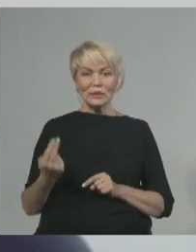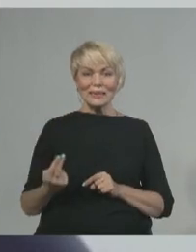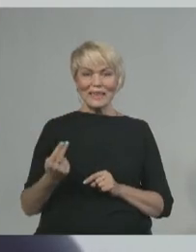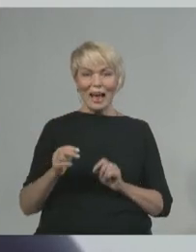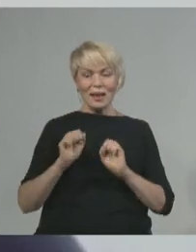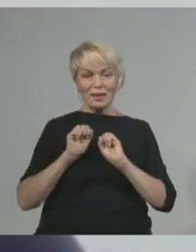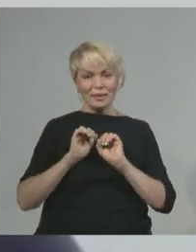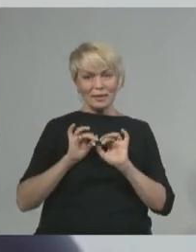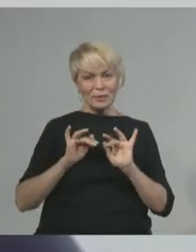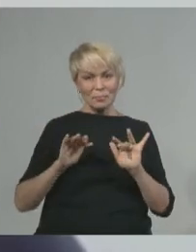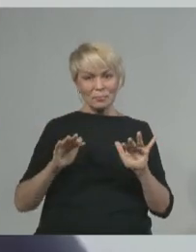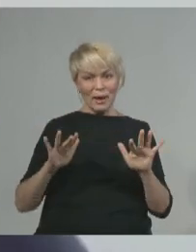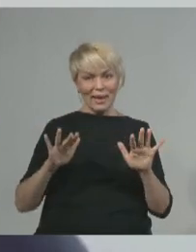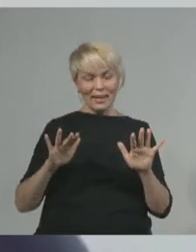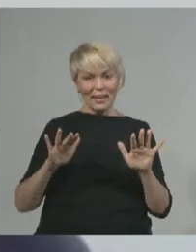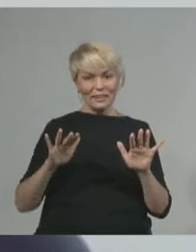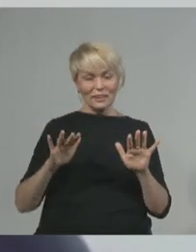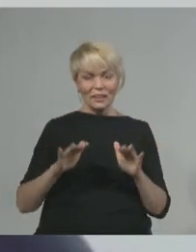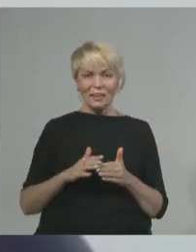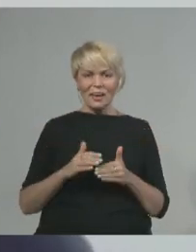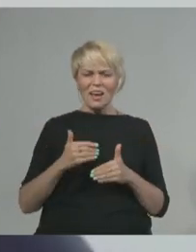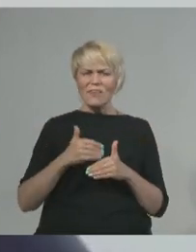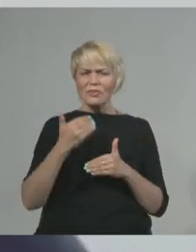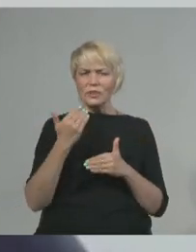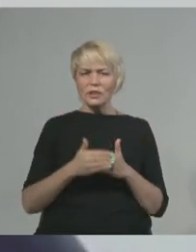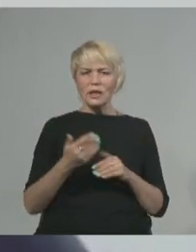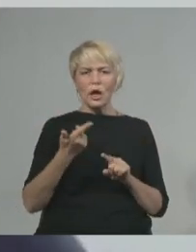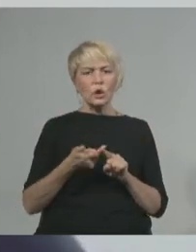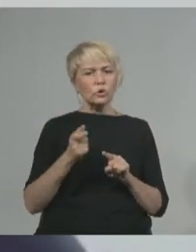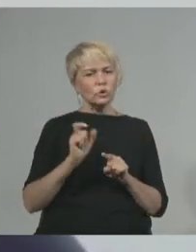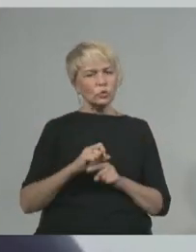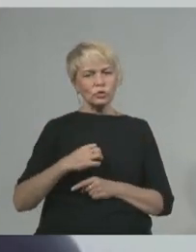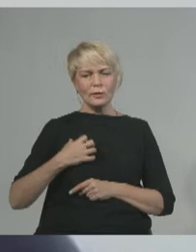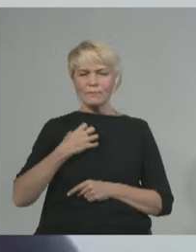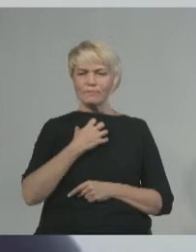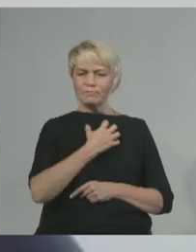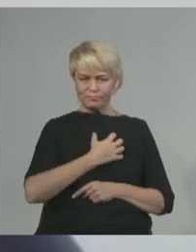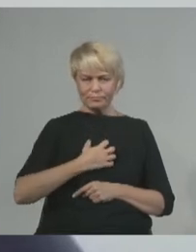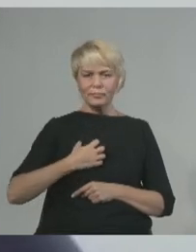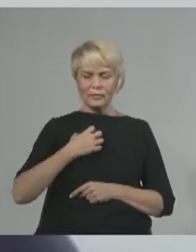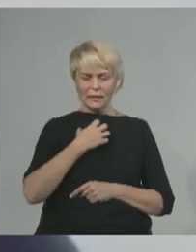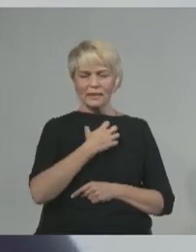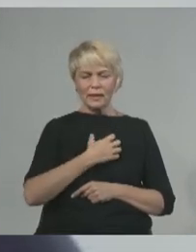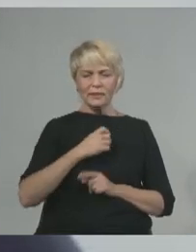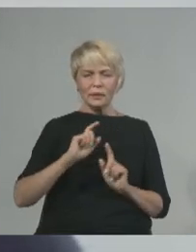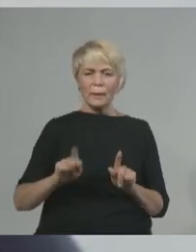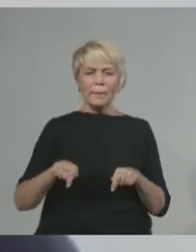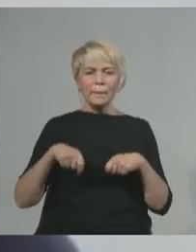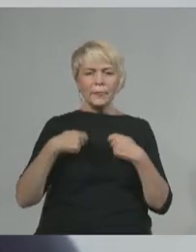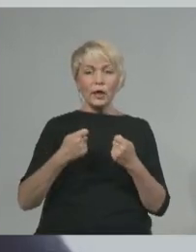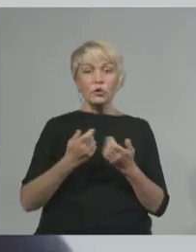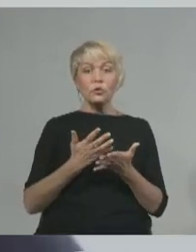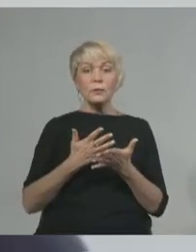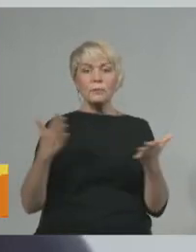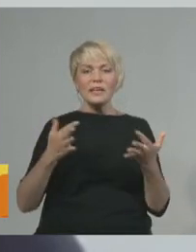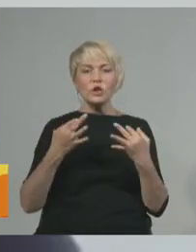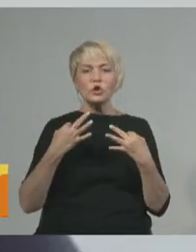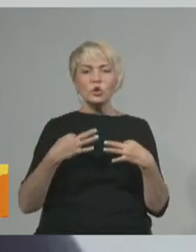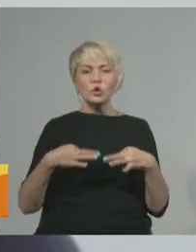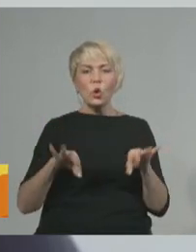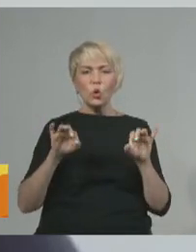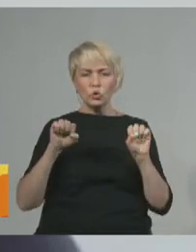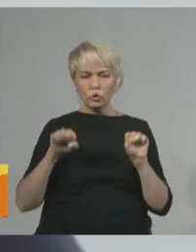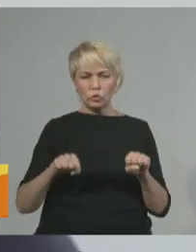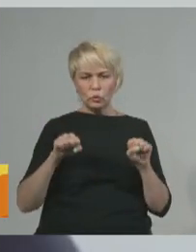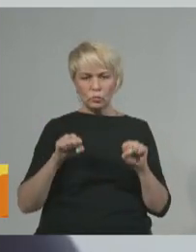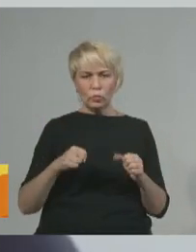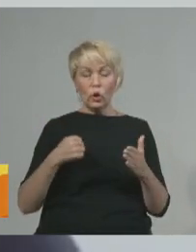things in terms of making information more accessible for people and we have to value that nonetheless we